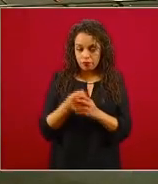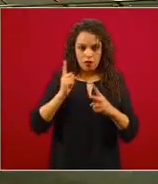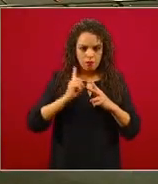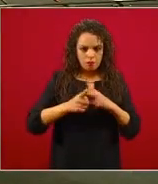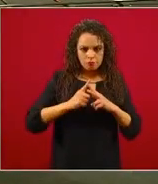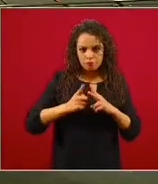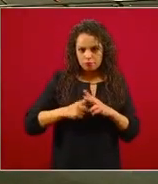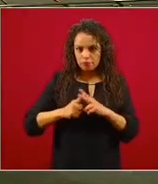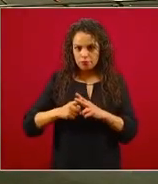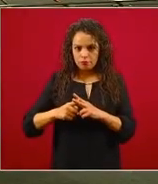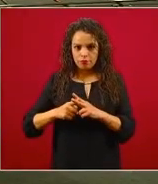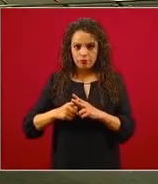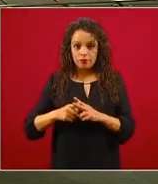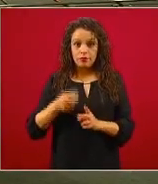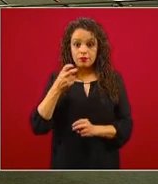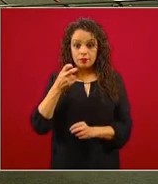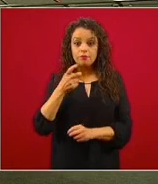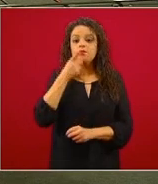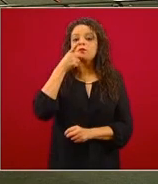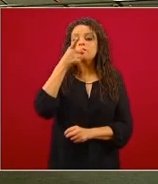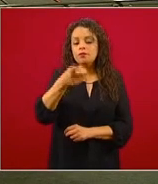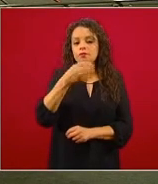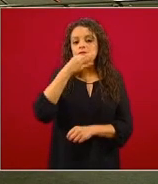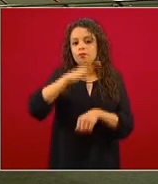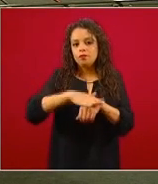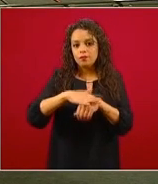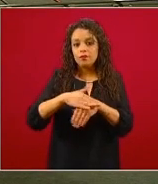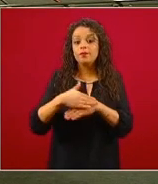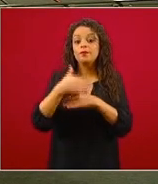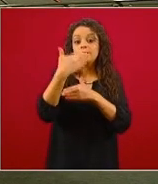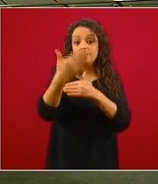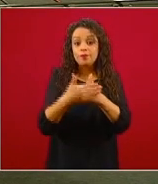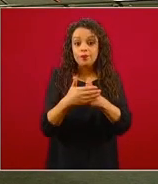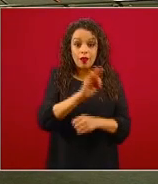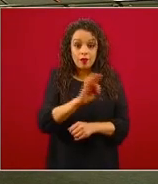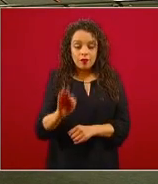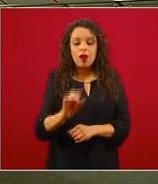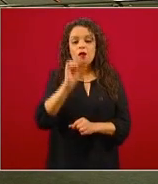11,212 cases, according to the prediction, right?